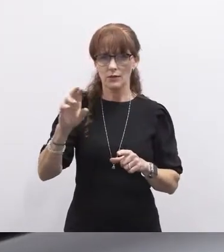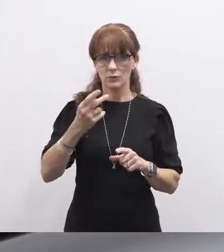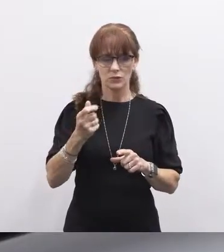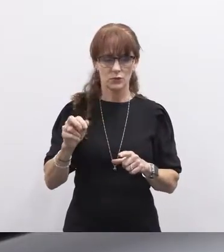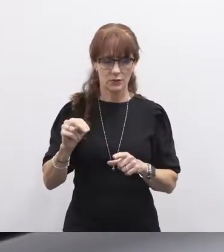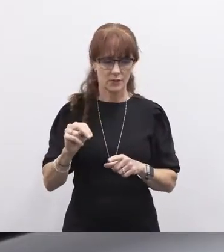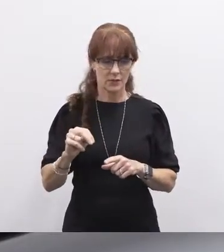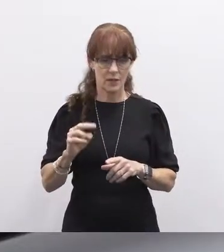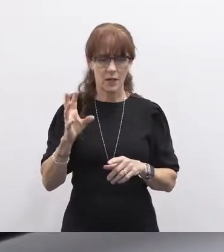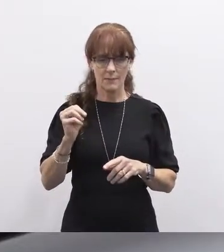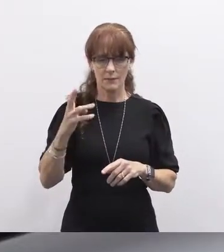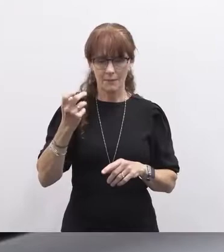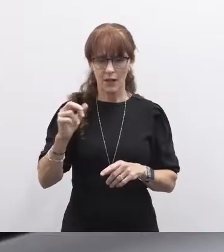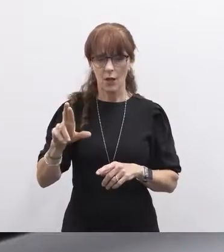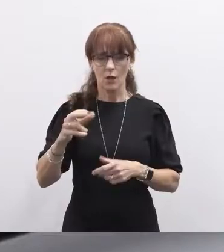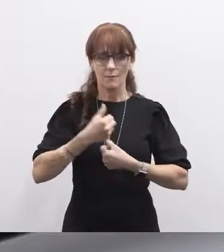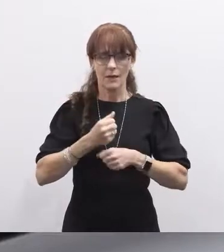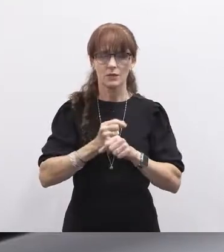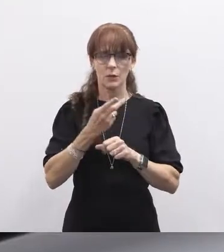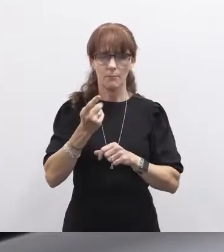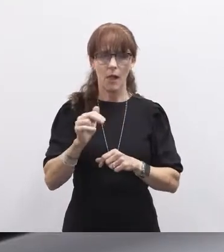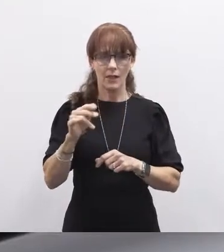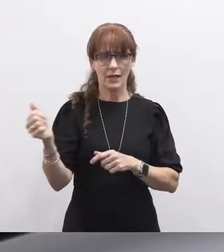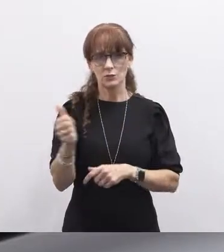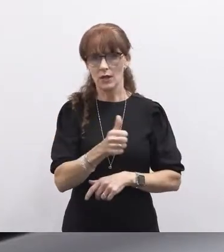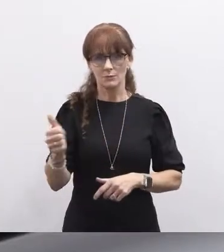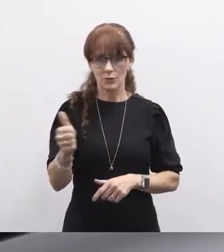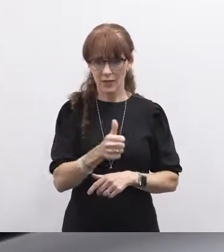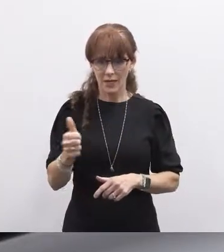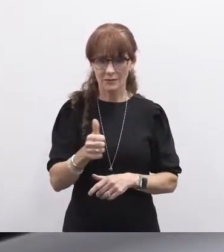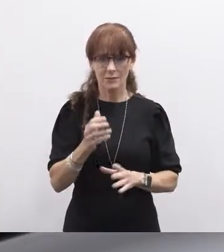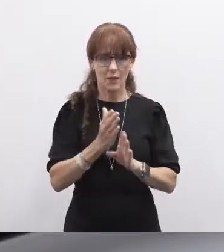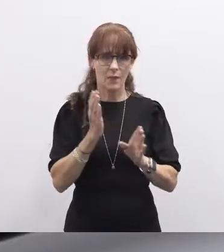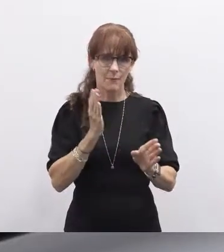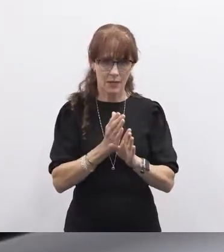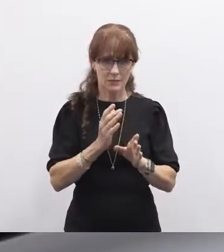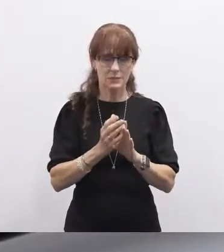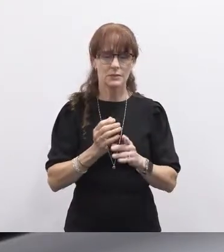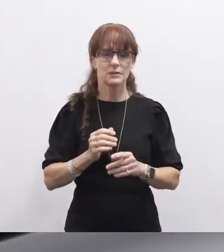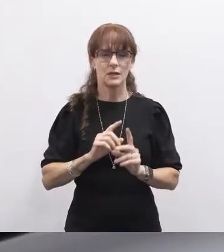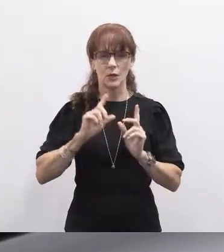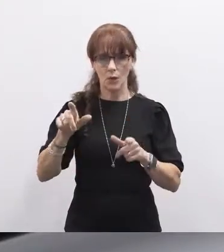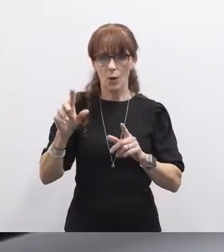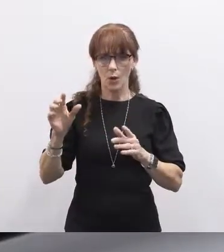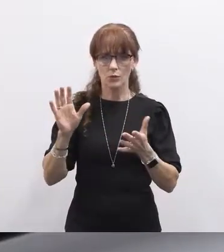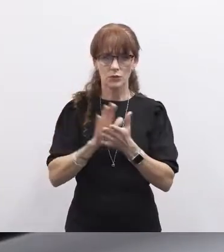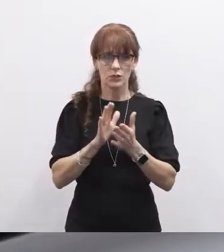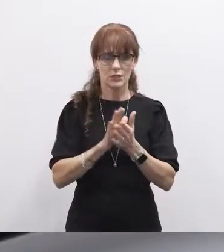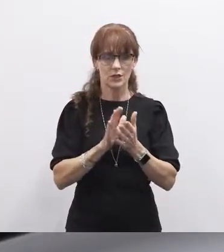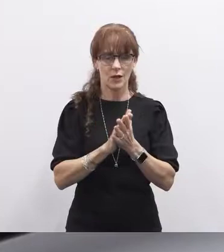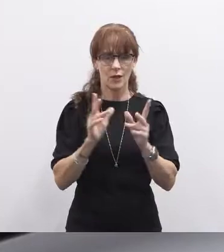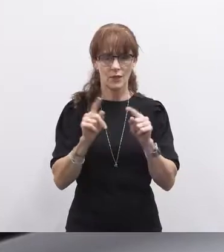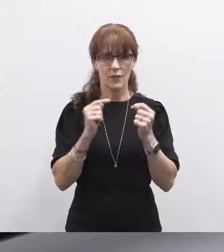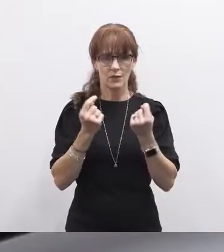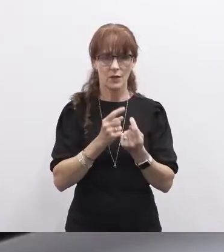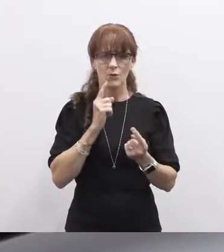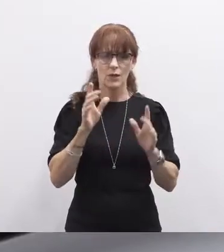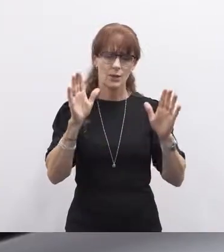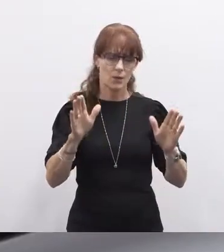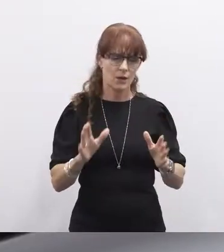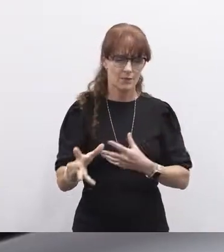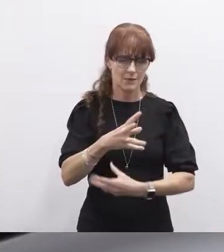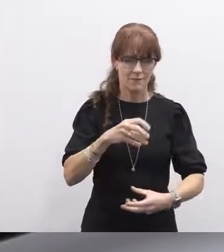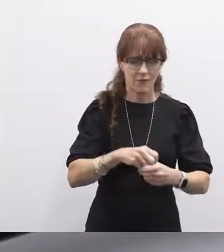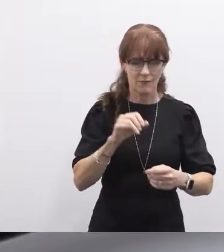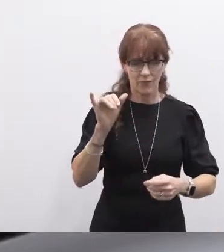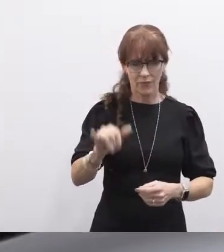Austin, Mr. Miller, making sure that Poly students had transportation on the bus to go cheer their team on. So really, really wonderful to be a part of